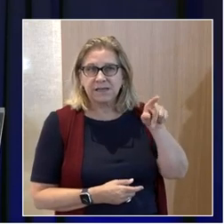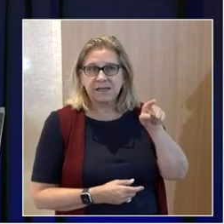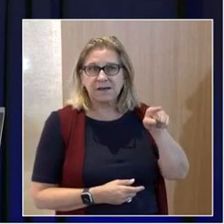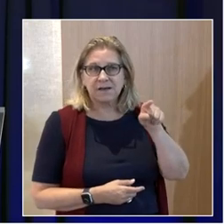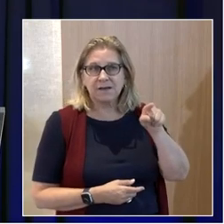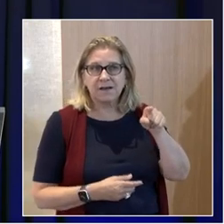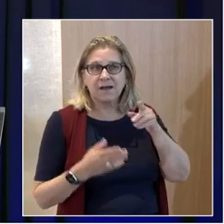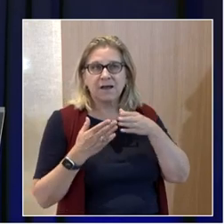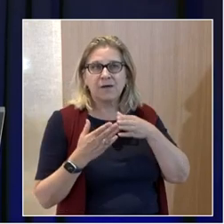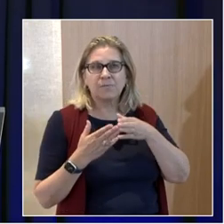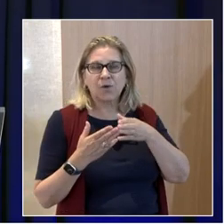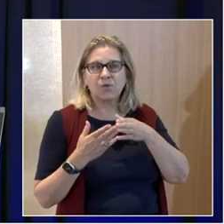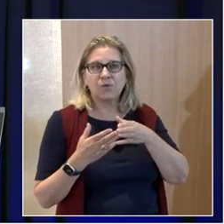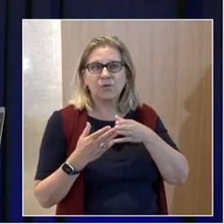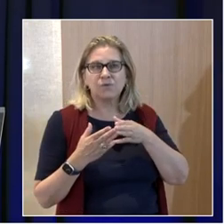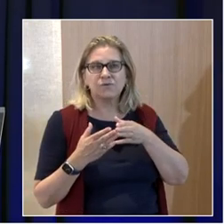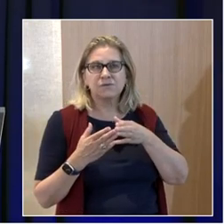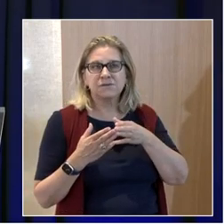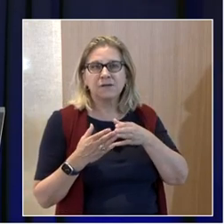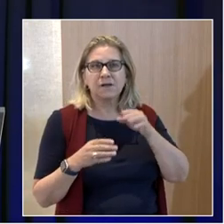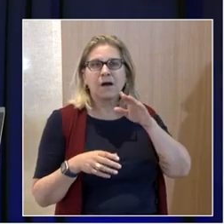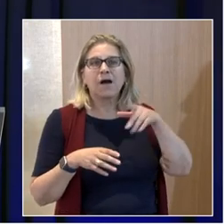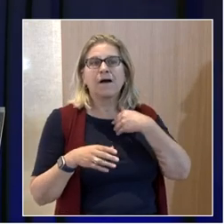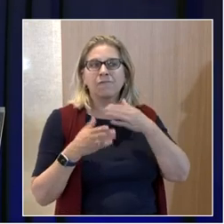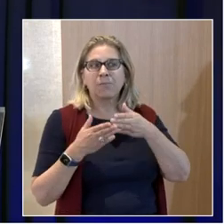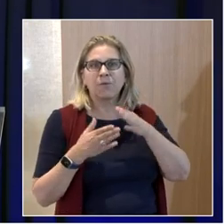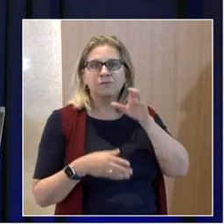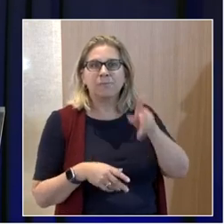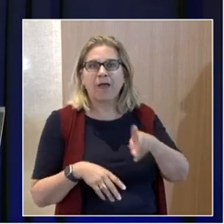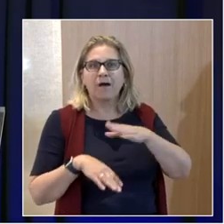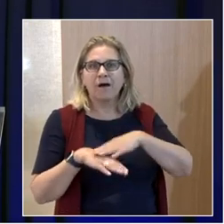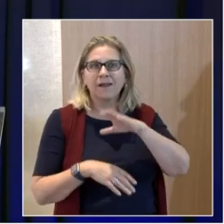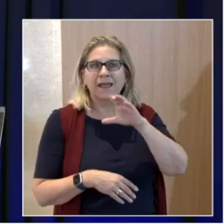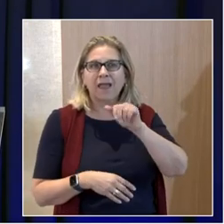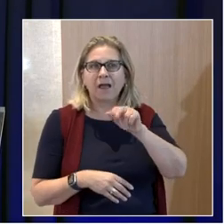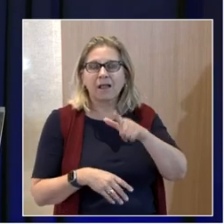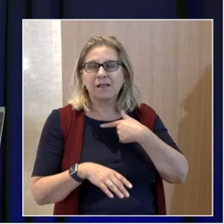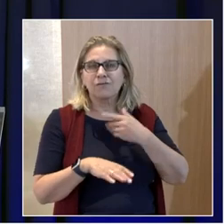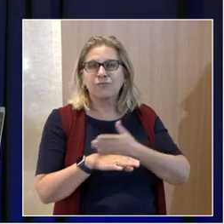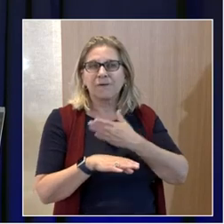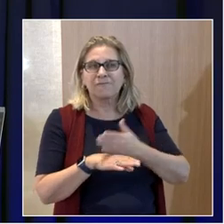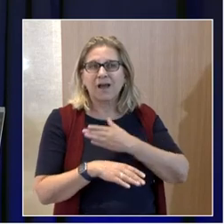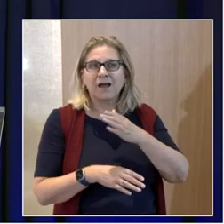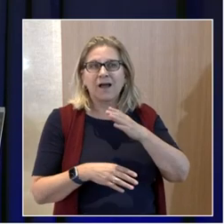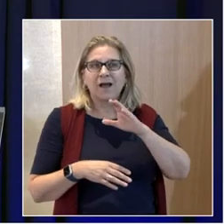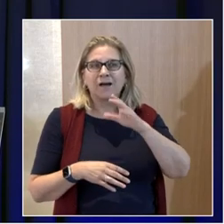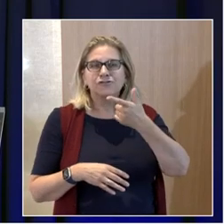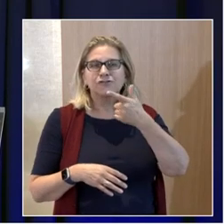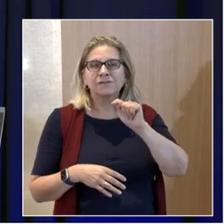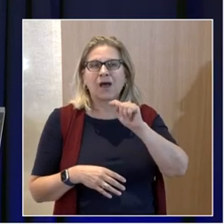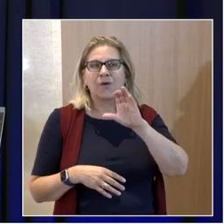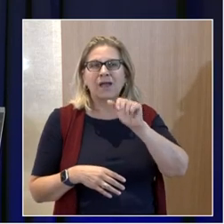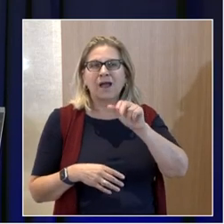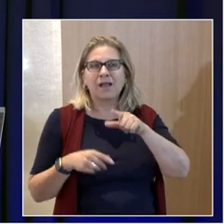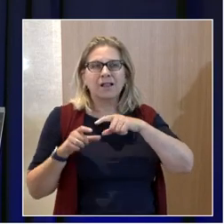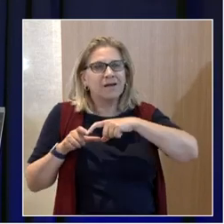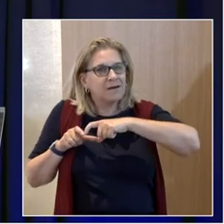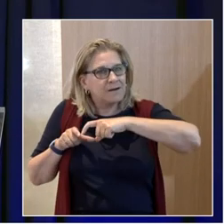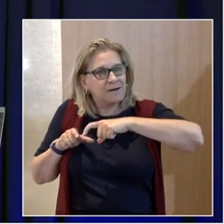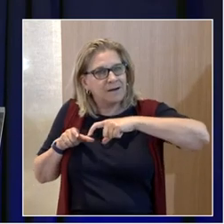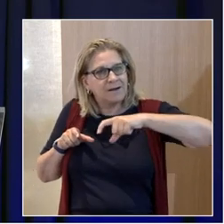we are partnering with the federal government to help restore, to create additional destinations for